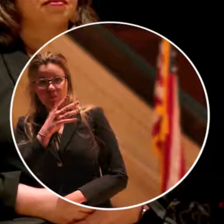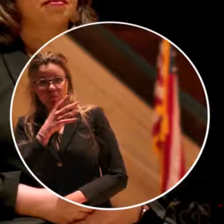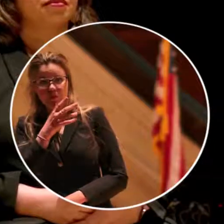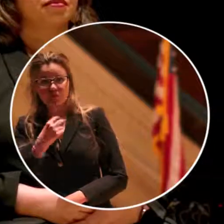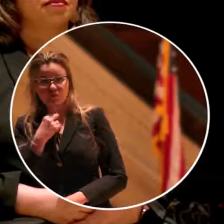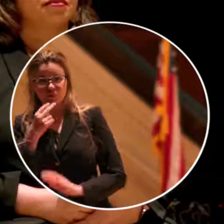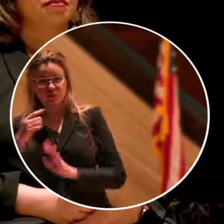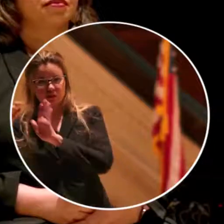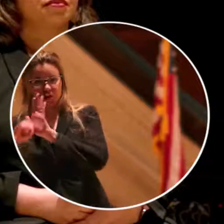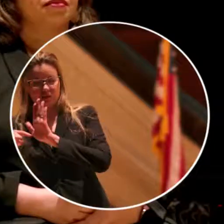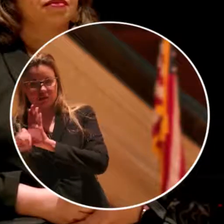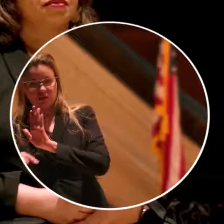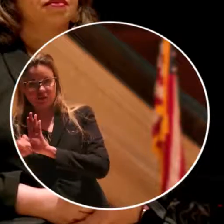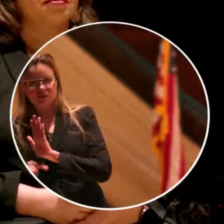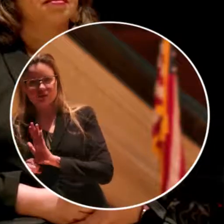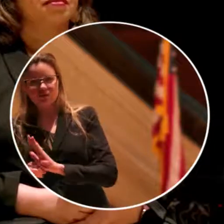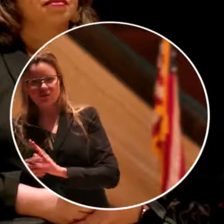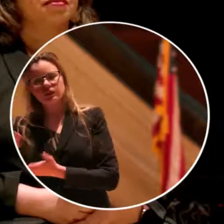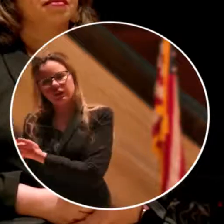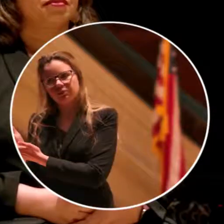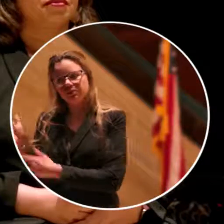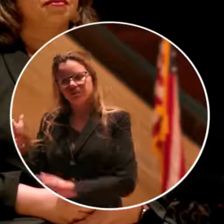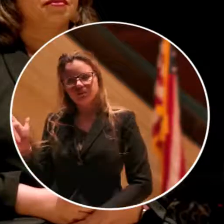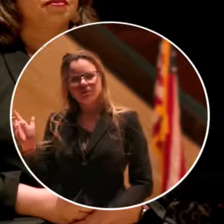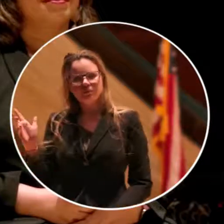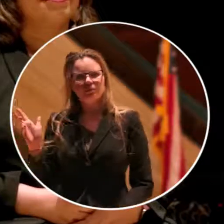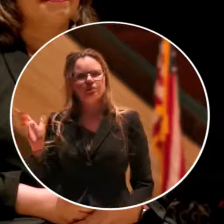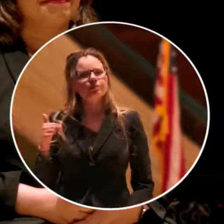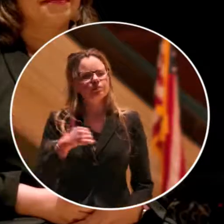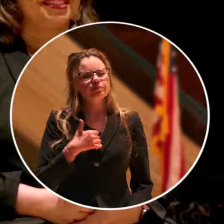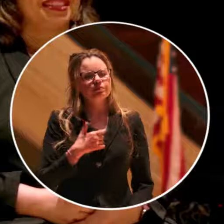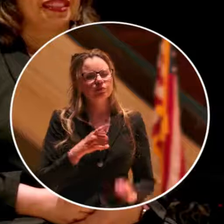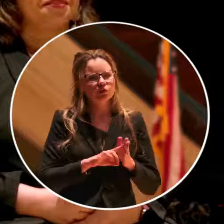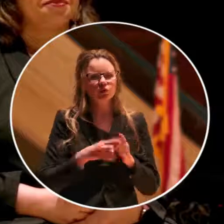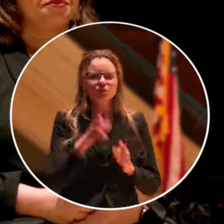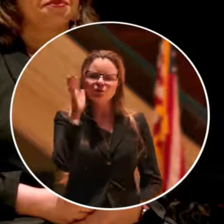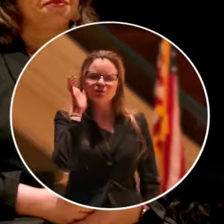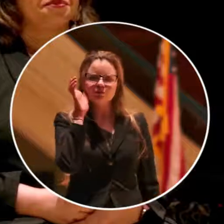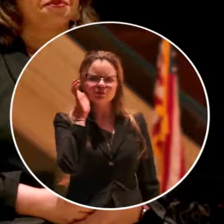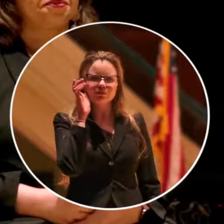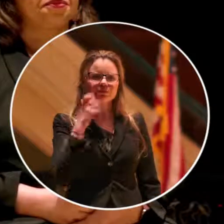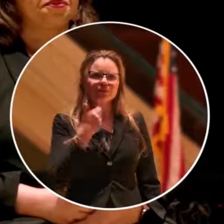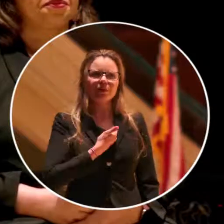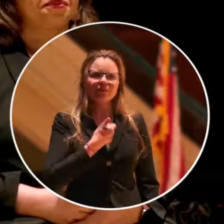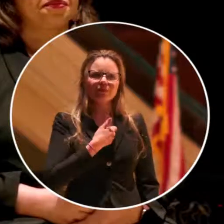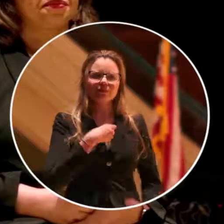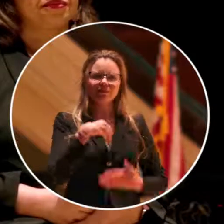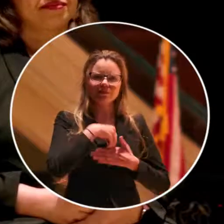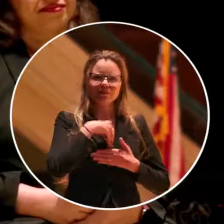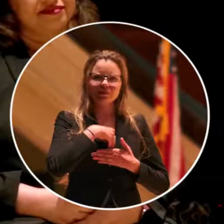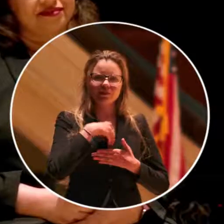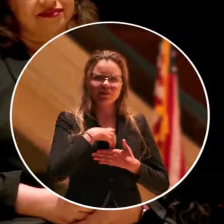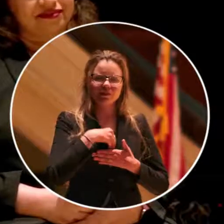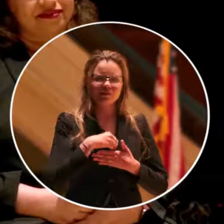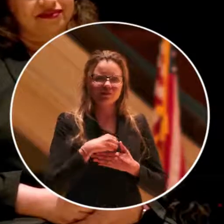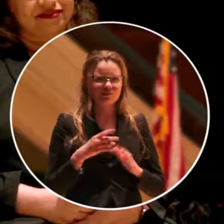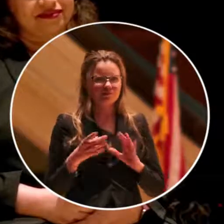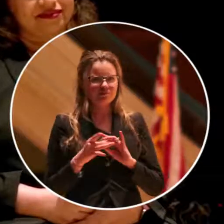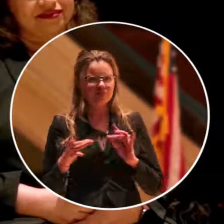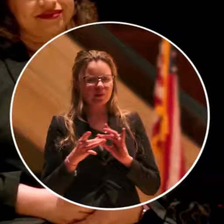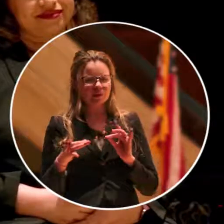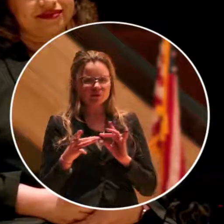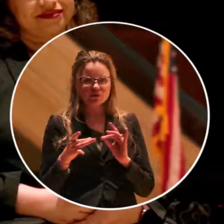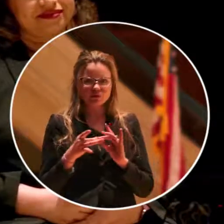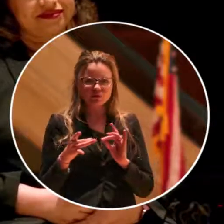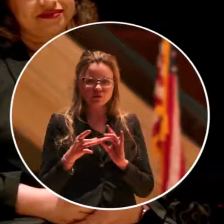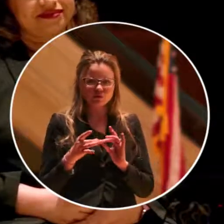of person I am, and I started to listen to myself. I have changed the narrative that I was given